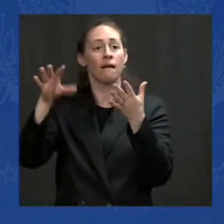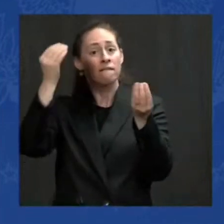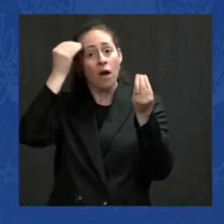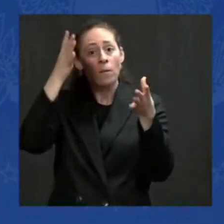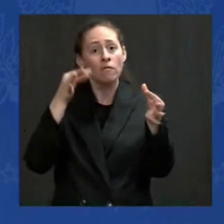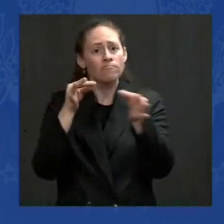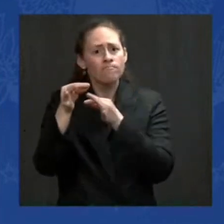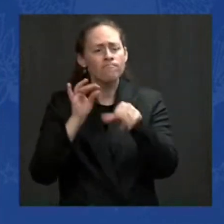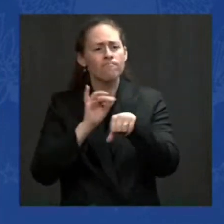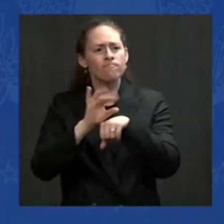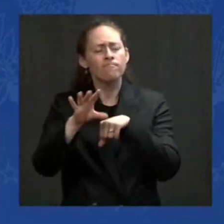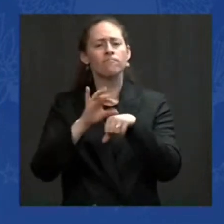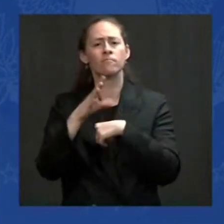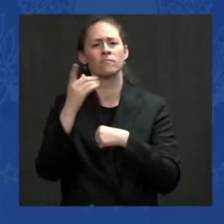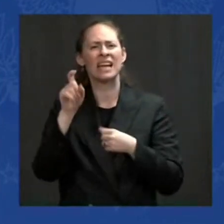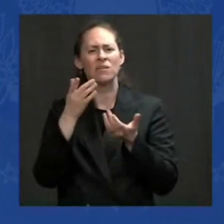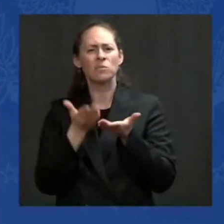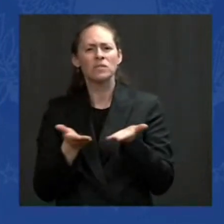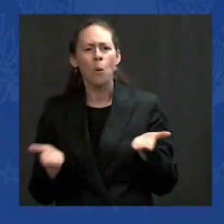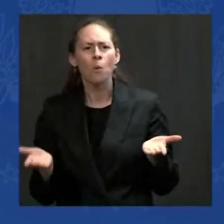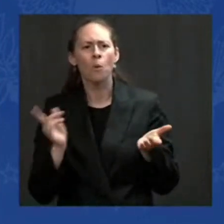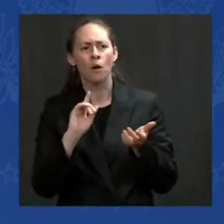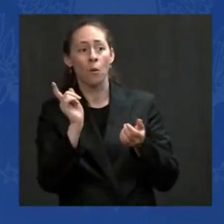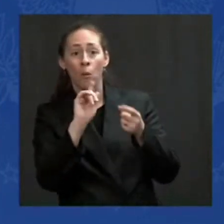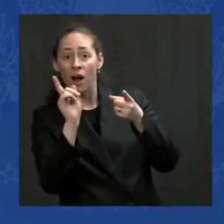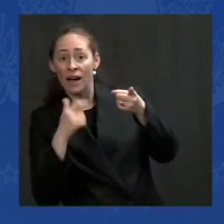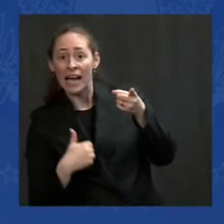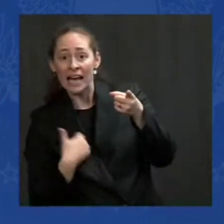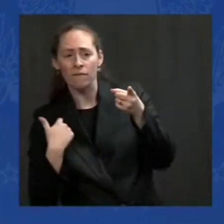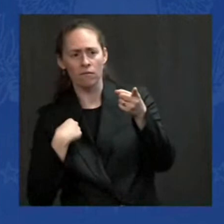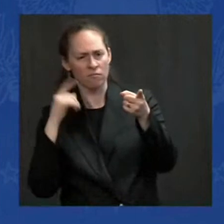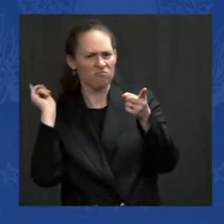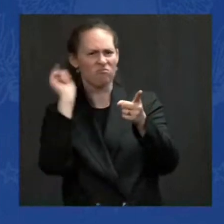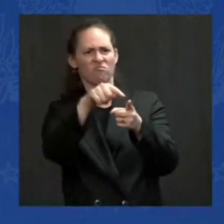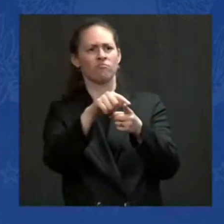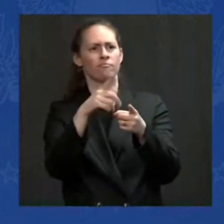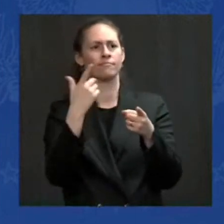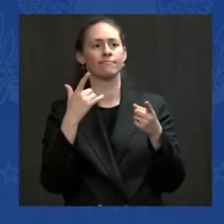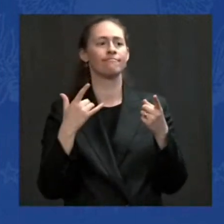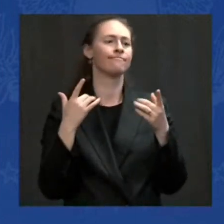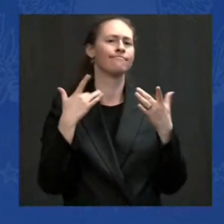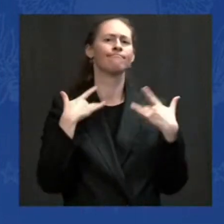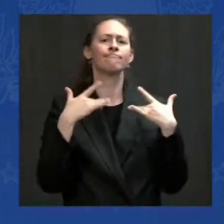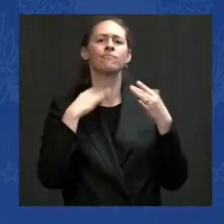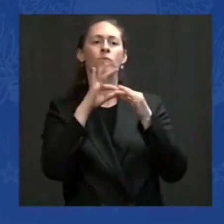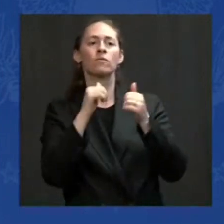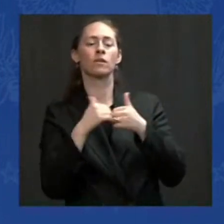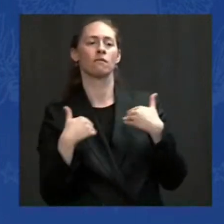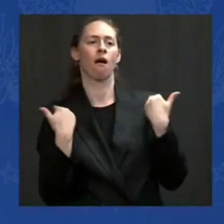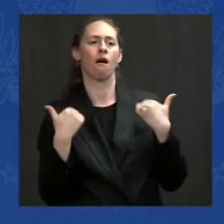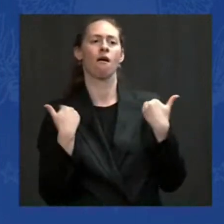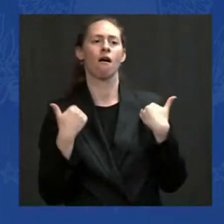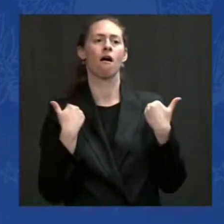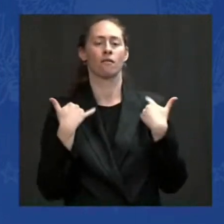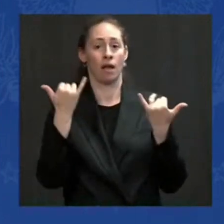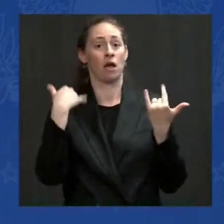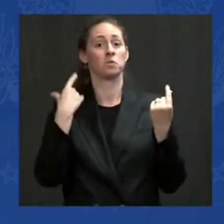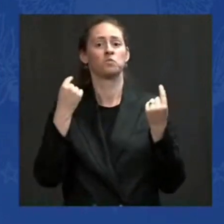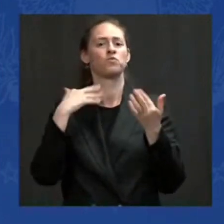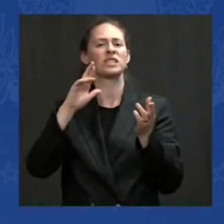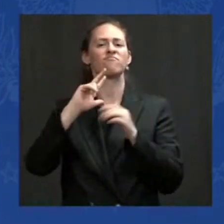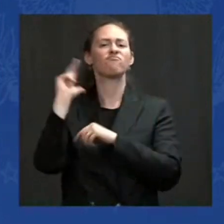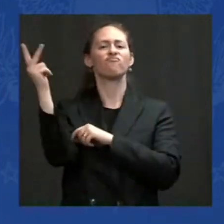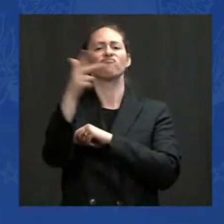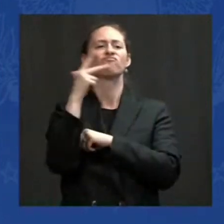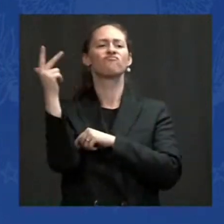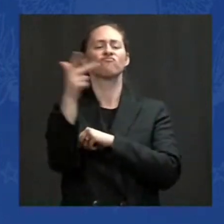resources, meeting people where they are, especially younger folks. So you'll see more mobile units in neighborhoods across the country and